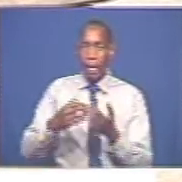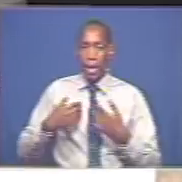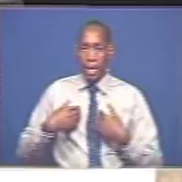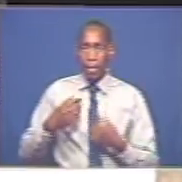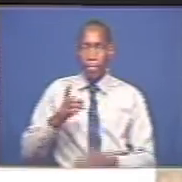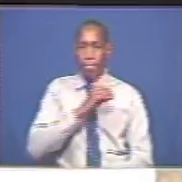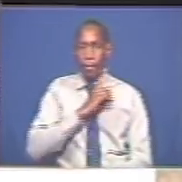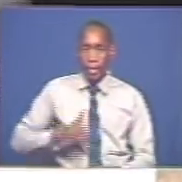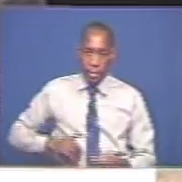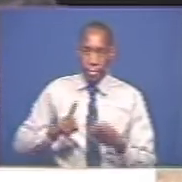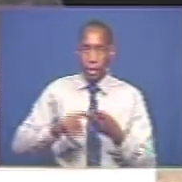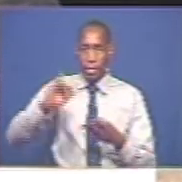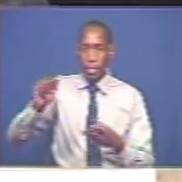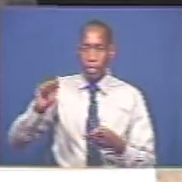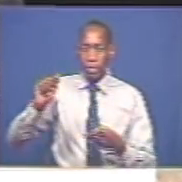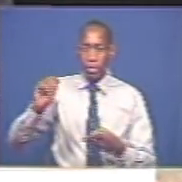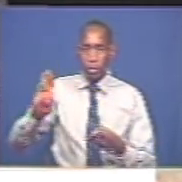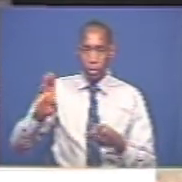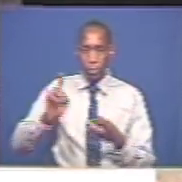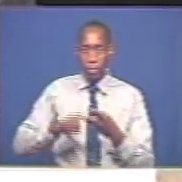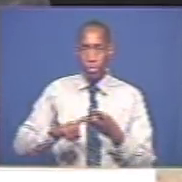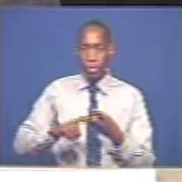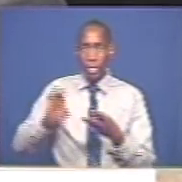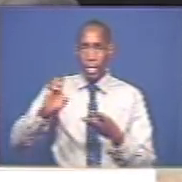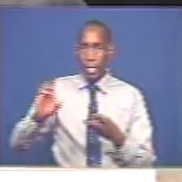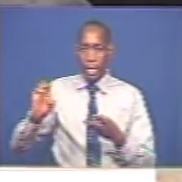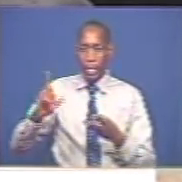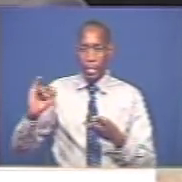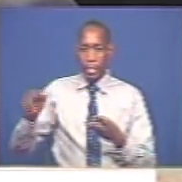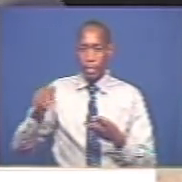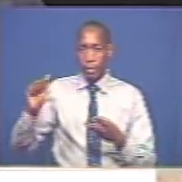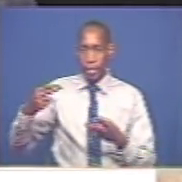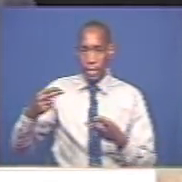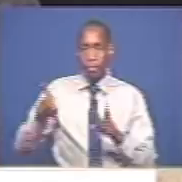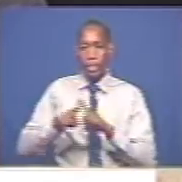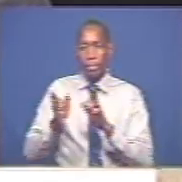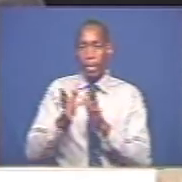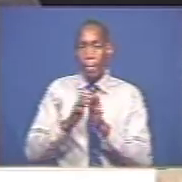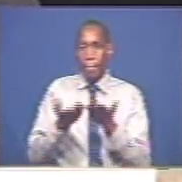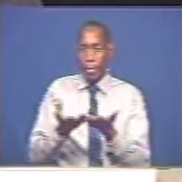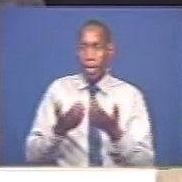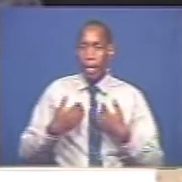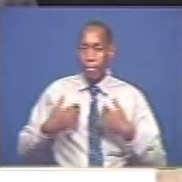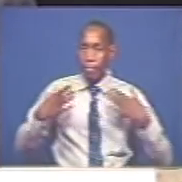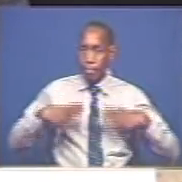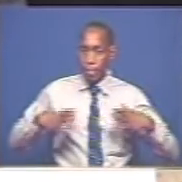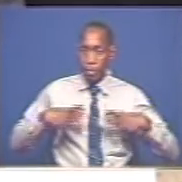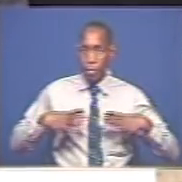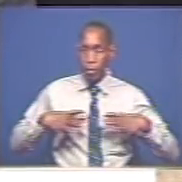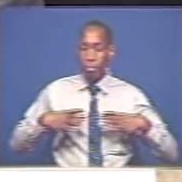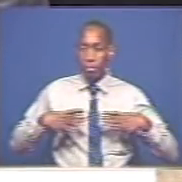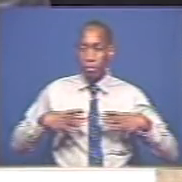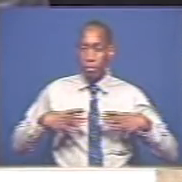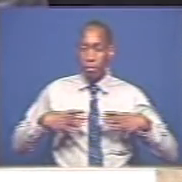David, after this chain of issues that he had. Yeah. And even in the Bible, there are background cases of people who at one